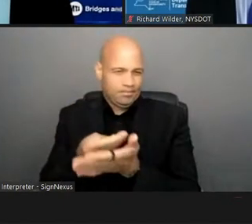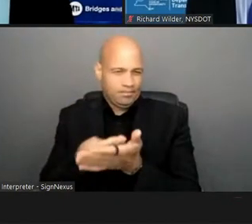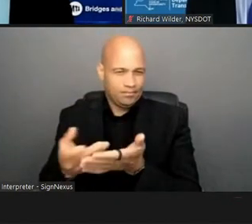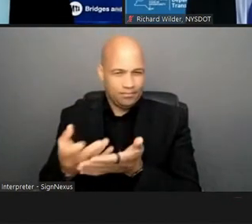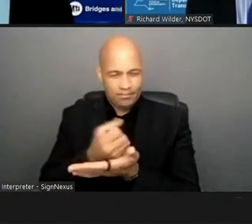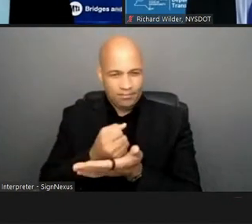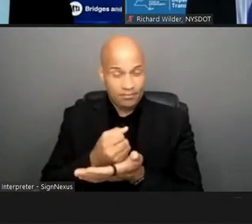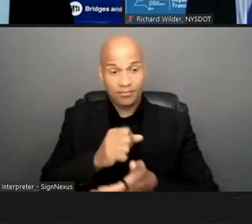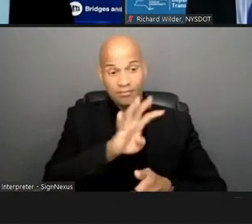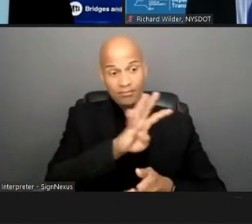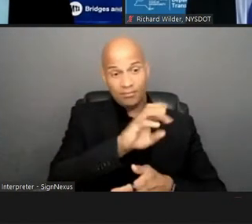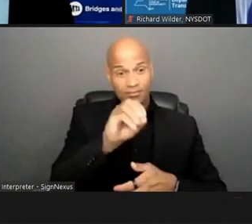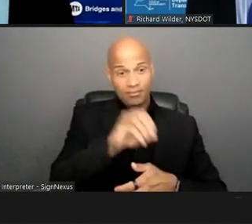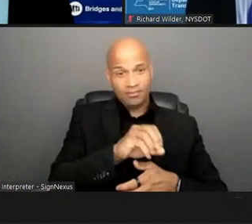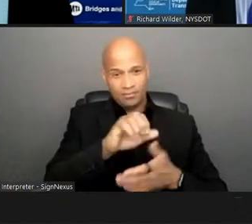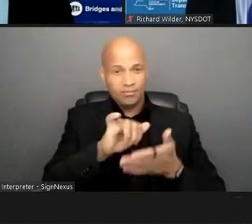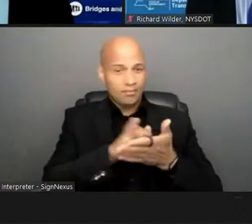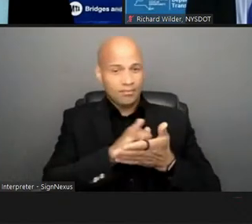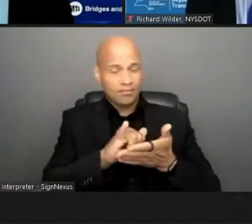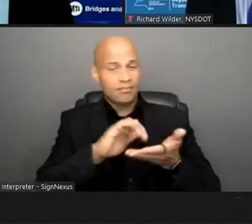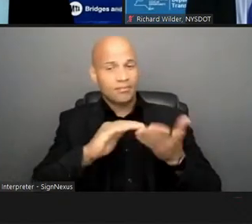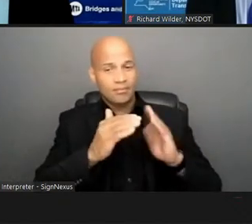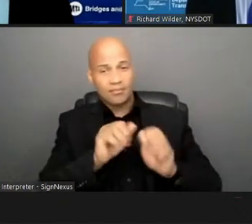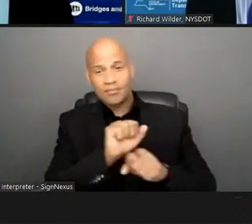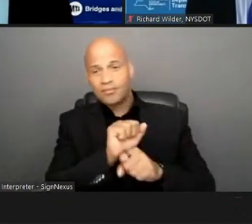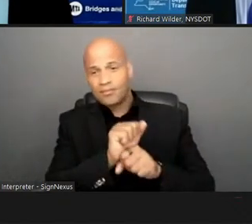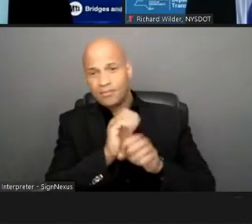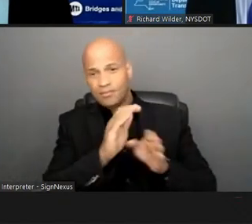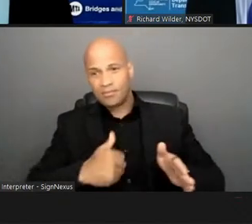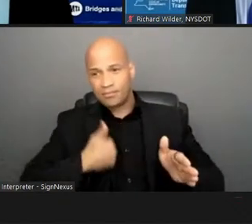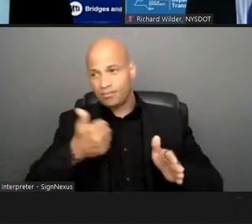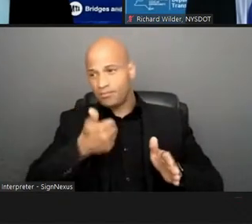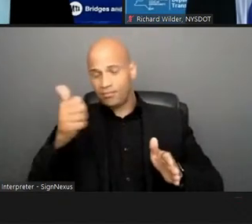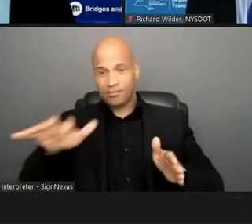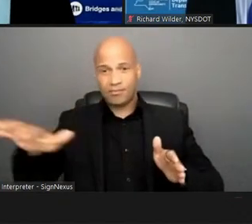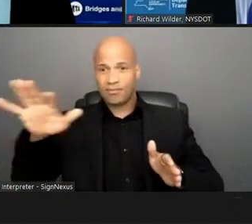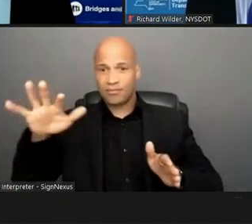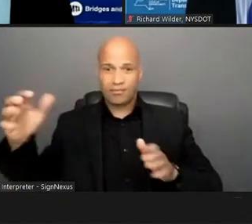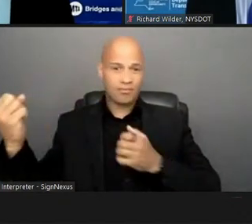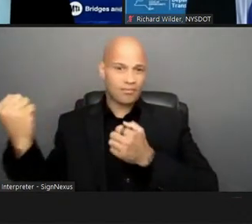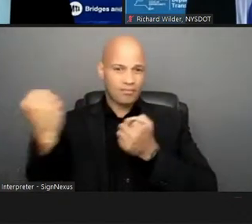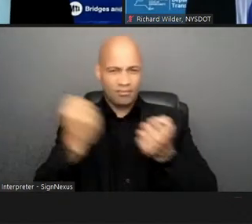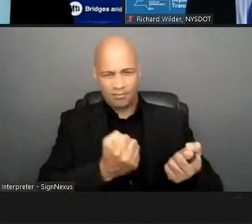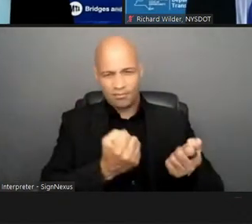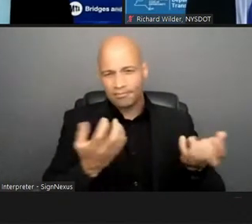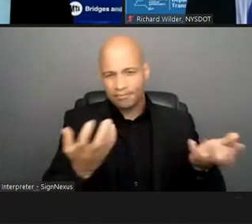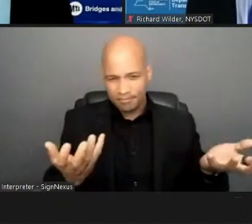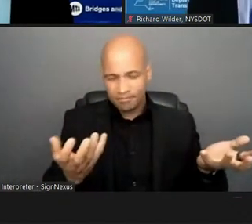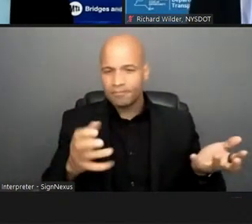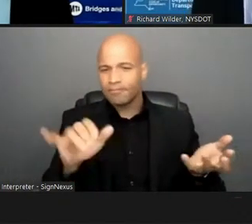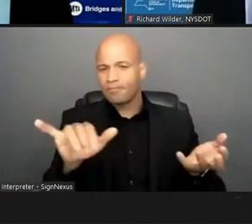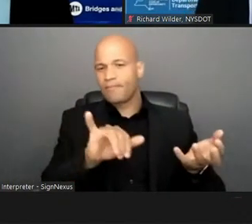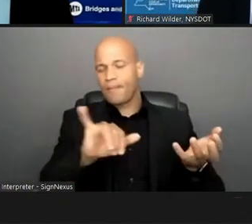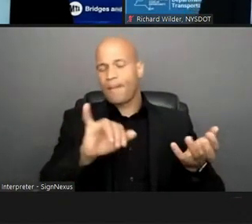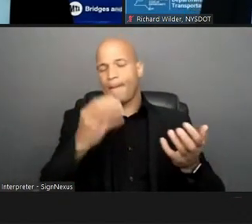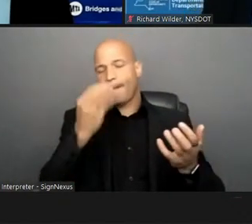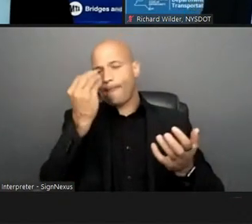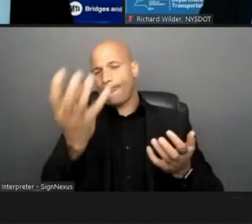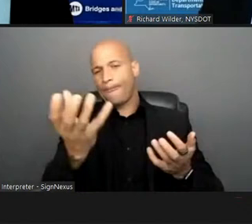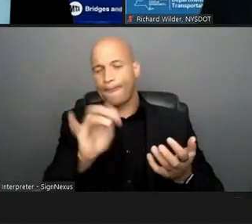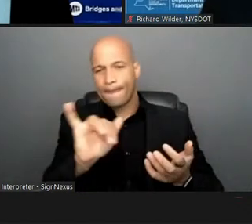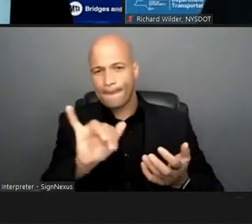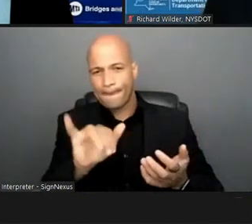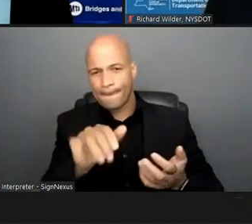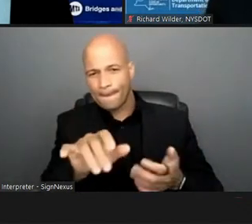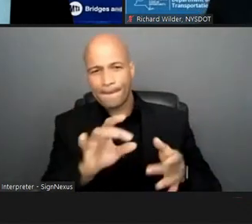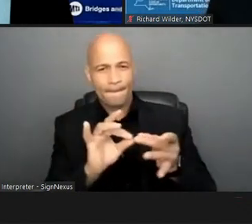percent of all New York City workers who live in the other boroughs commute into Manhattan by car I would also like to address those who said